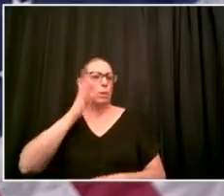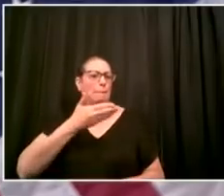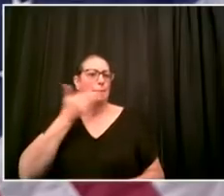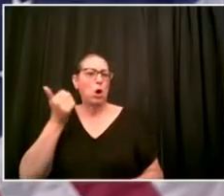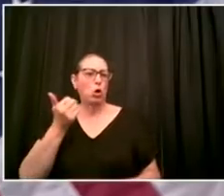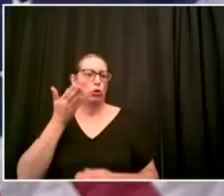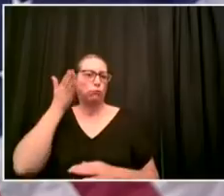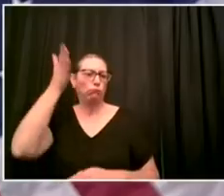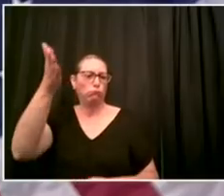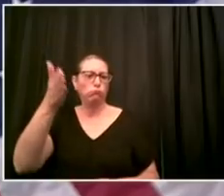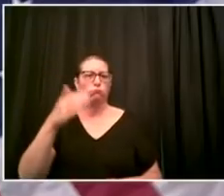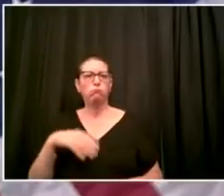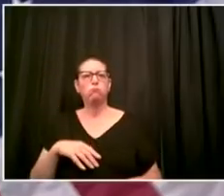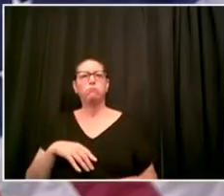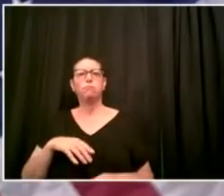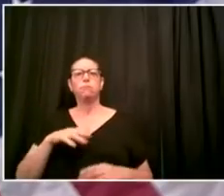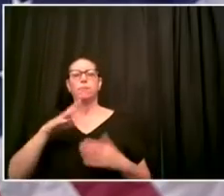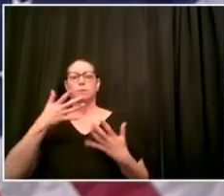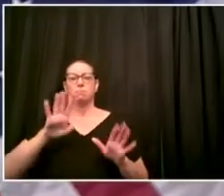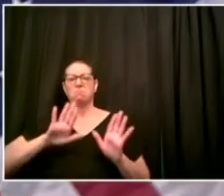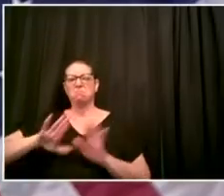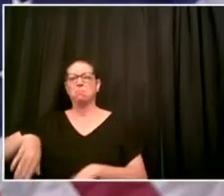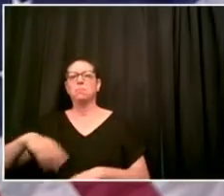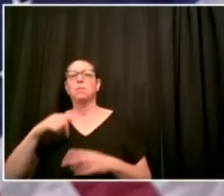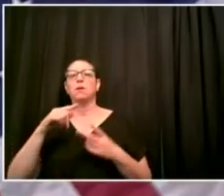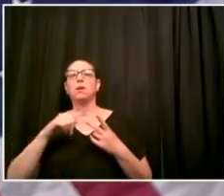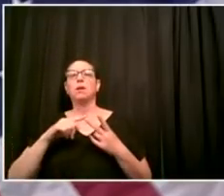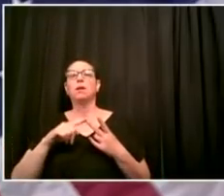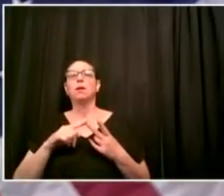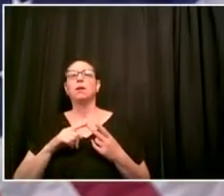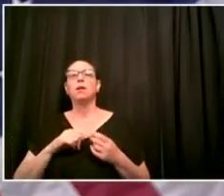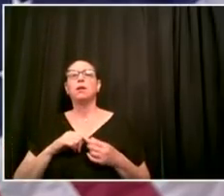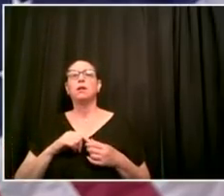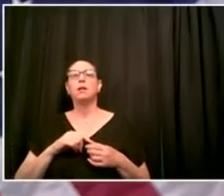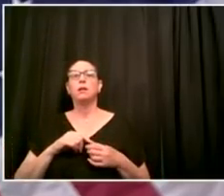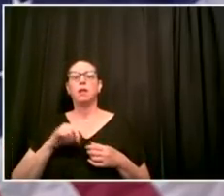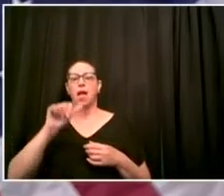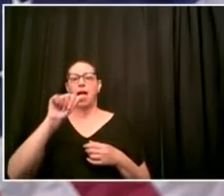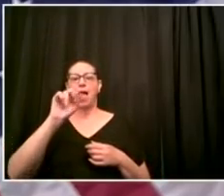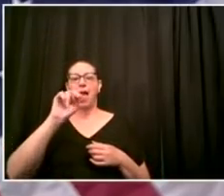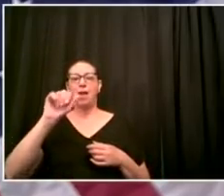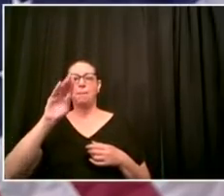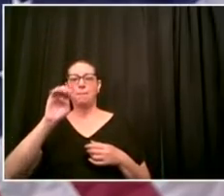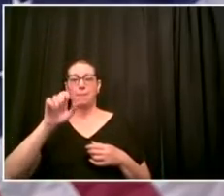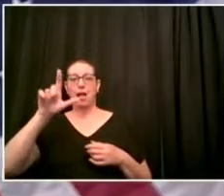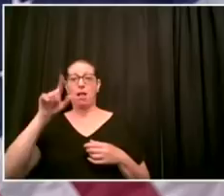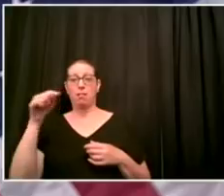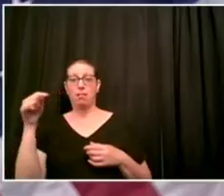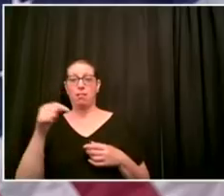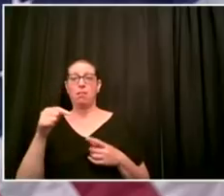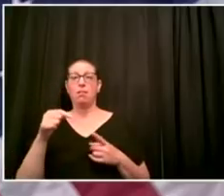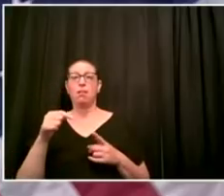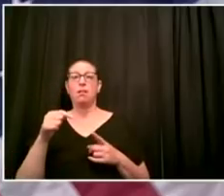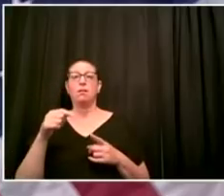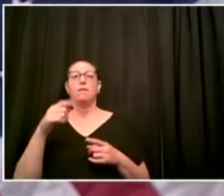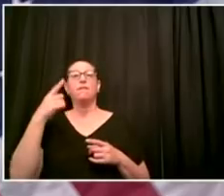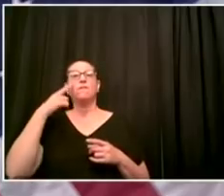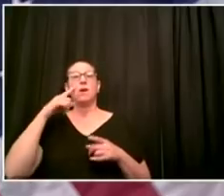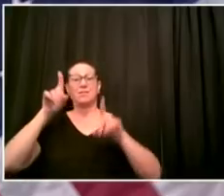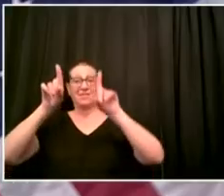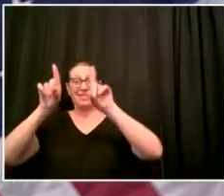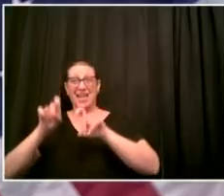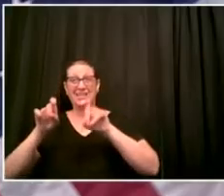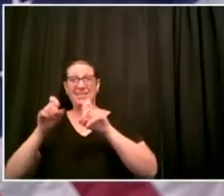the testing and tracing effort is focused on addressing the disparities. That means that it has to be responsive to communities of color. It has